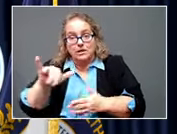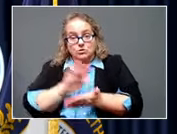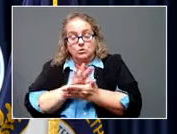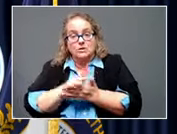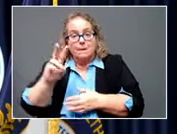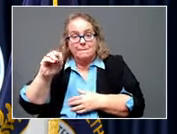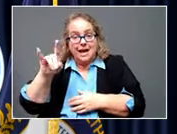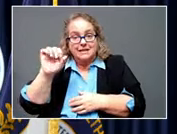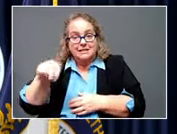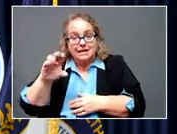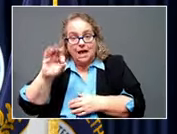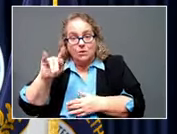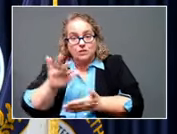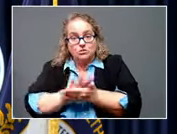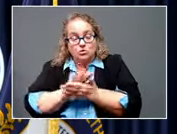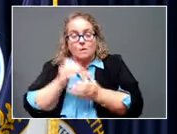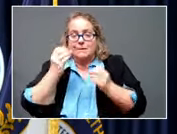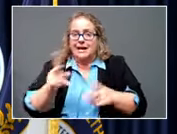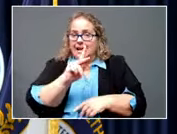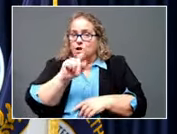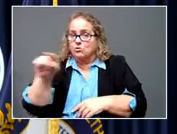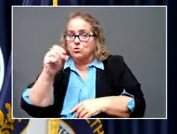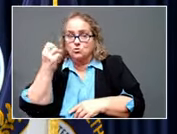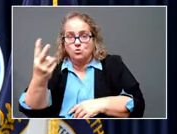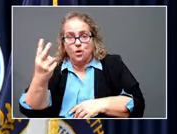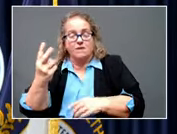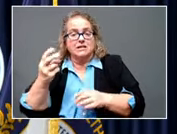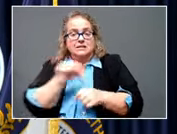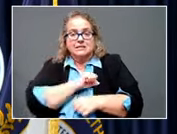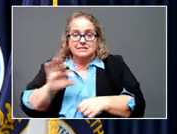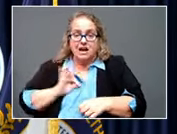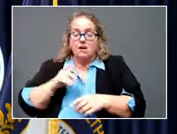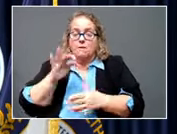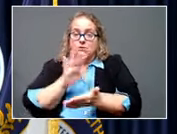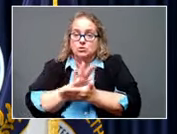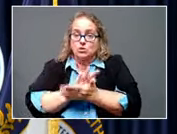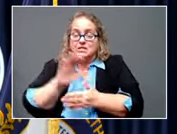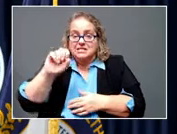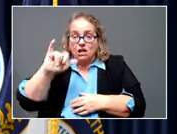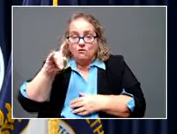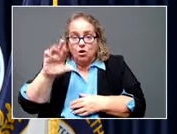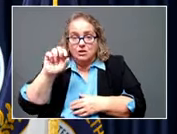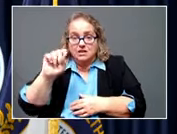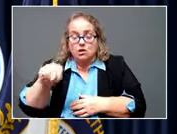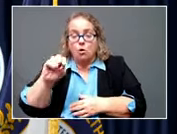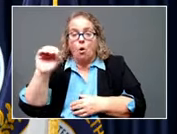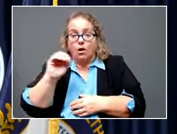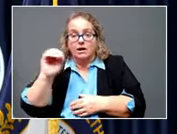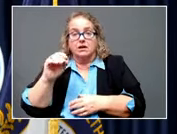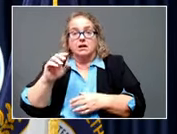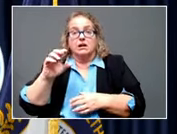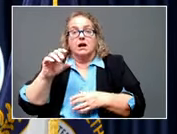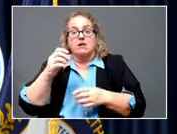other K-12 teachers and staff from Kentucky's public schools, the Silverton Oregon Firefighters Association, Northeast Christian Church,